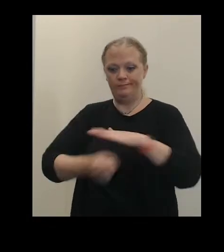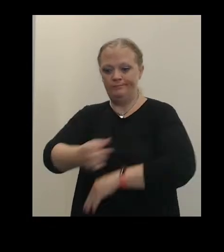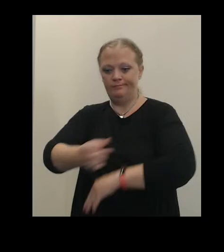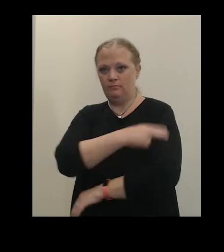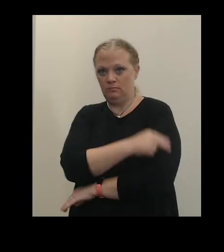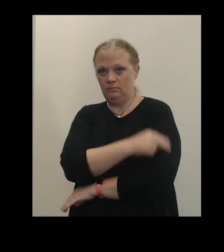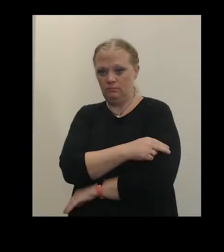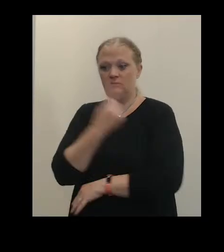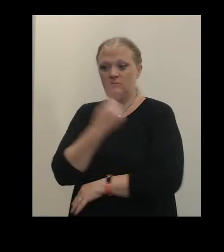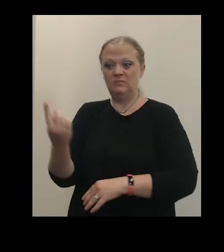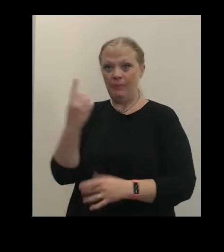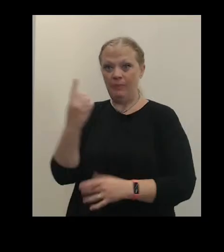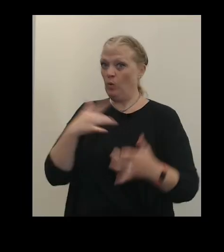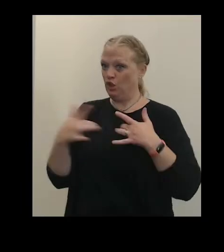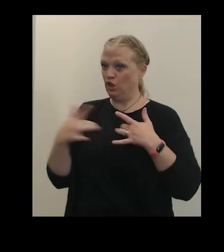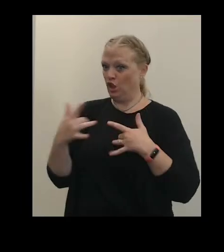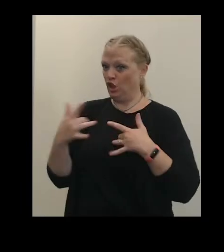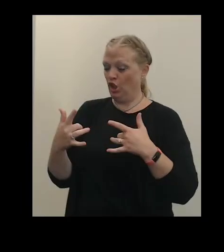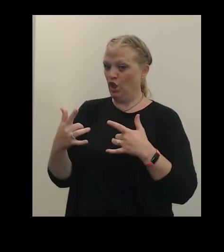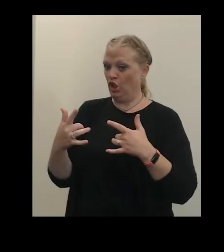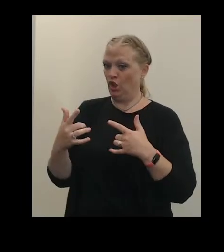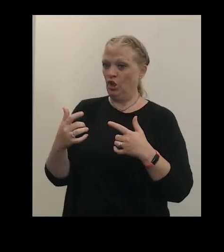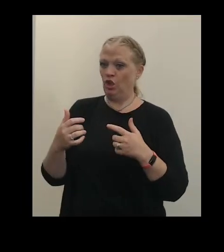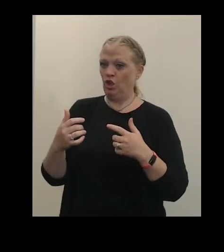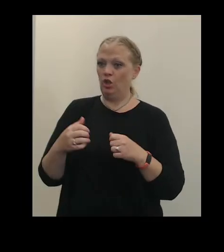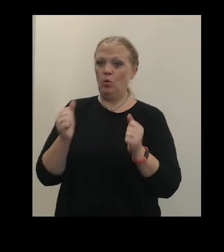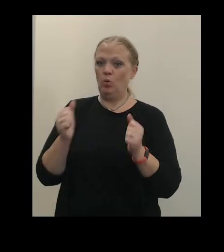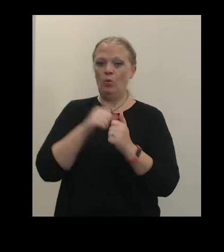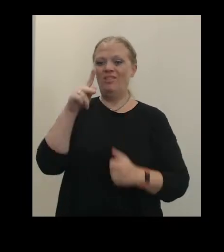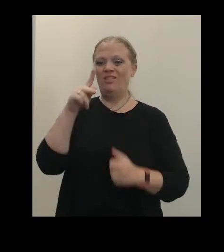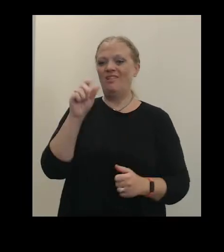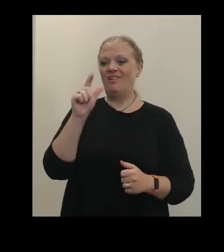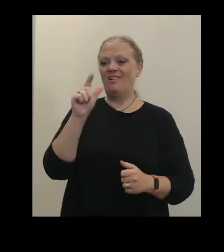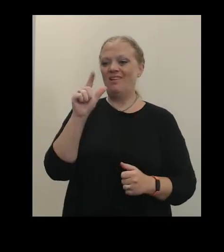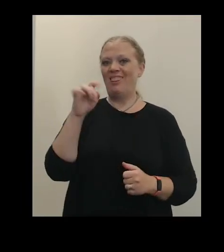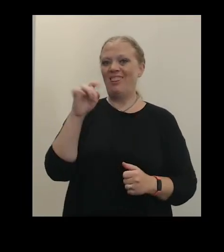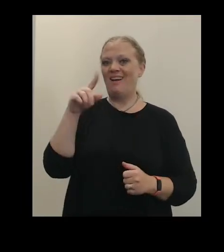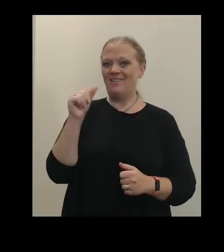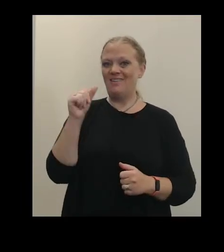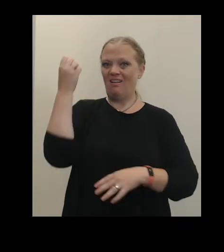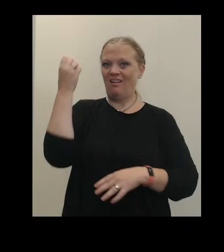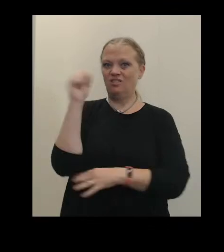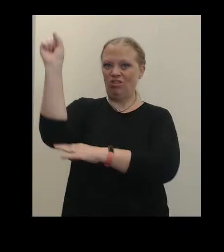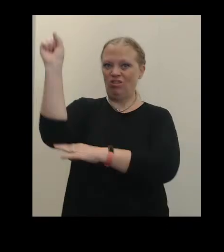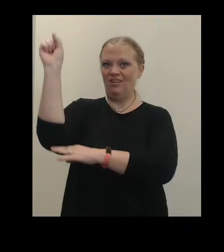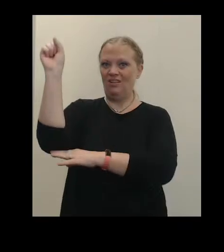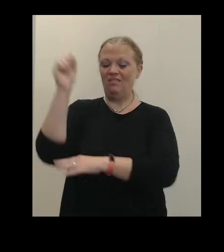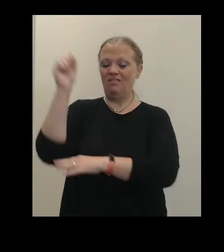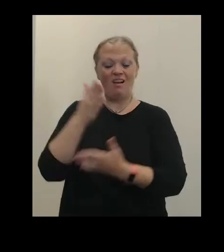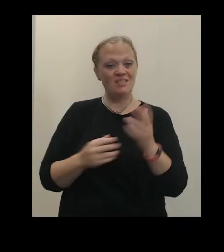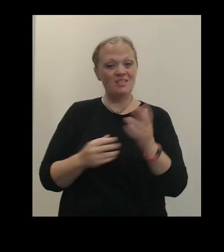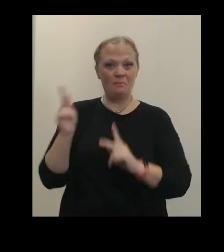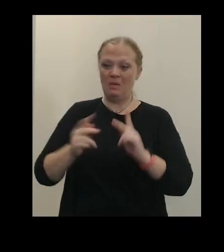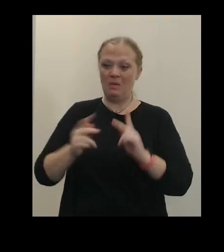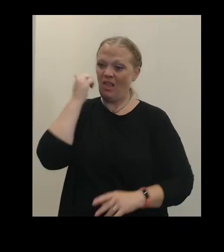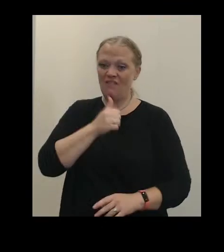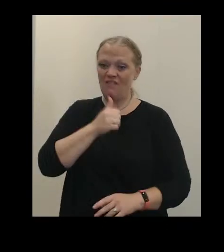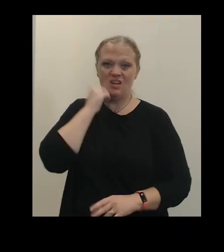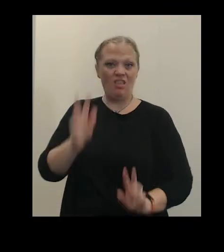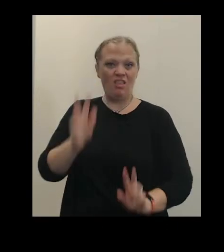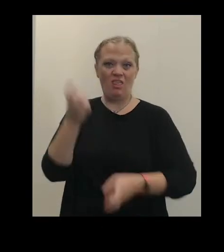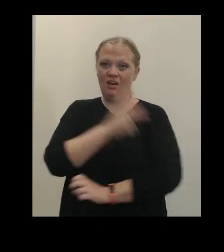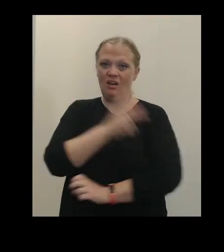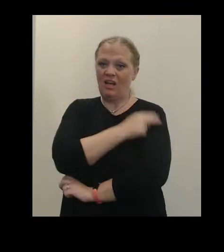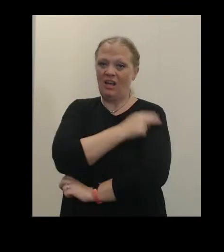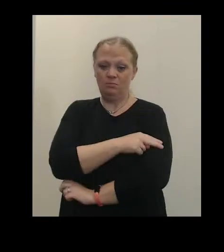something that we're concerned about with regards to the potential kaleidoscope and the impact it would have. There are still individuals on a daily basis that are hospitalized. I think the most recent